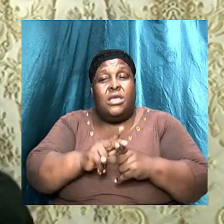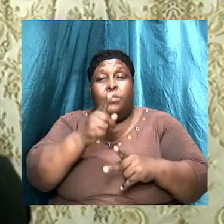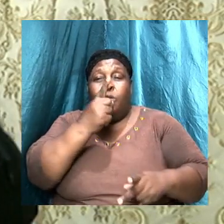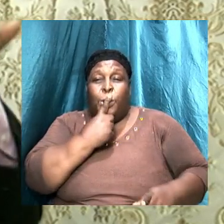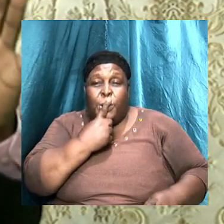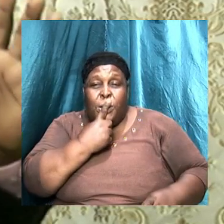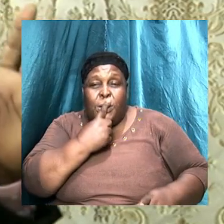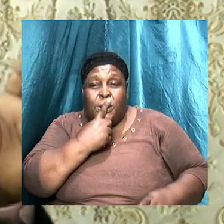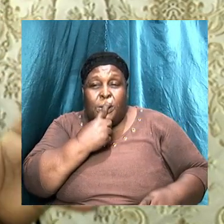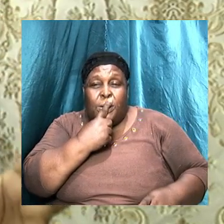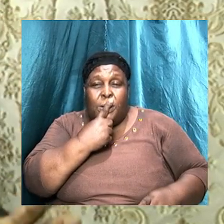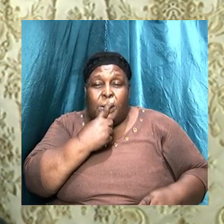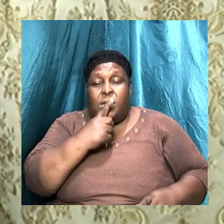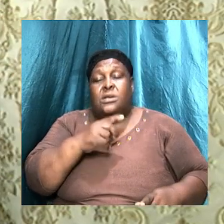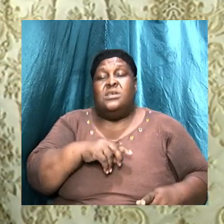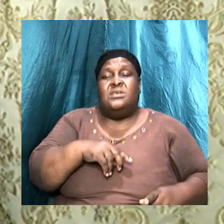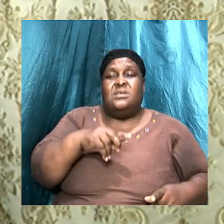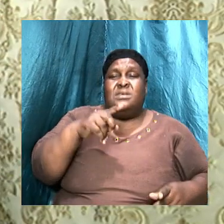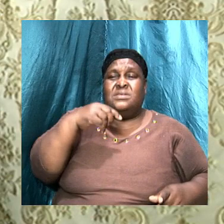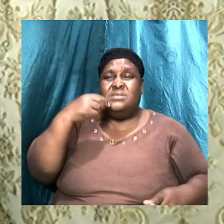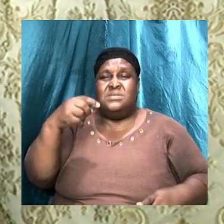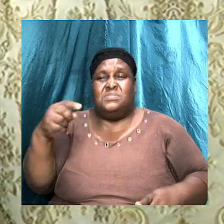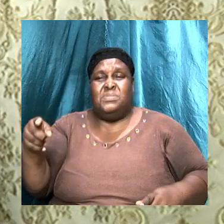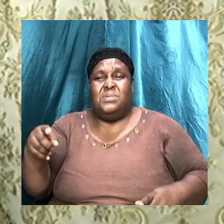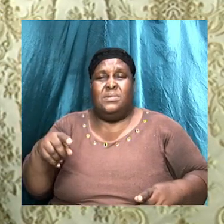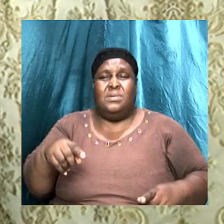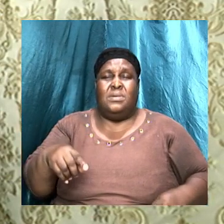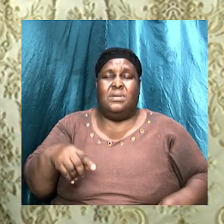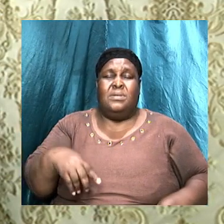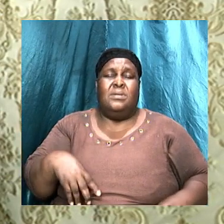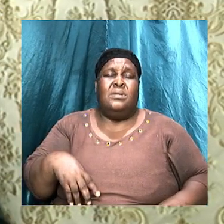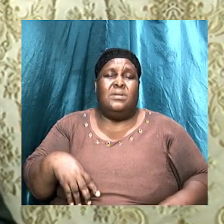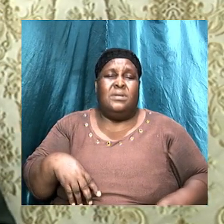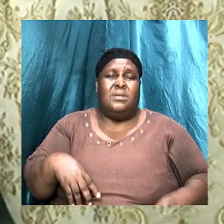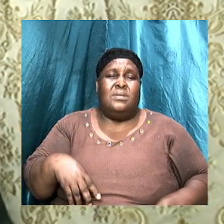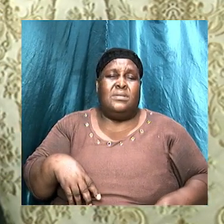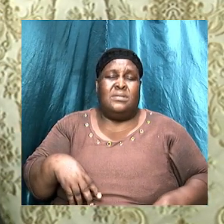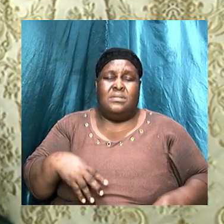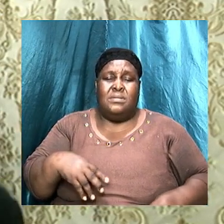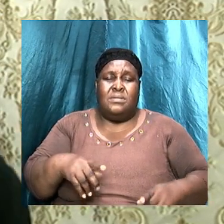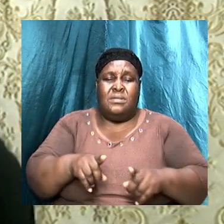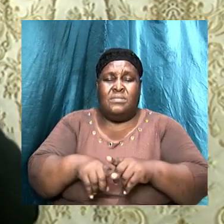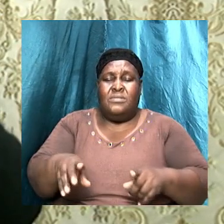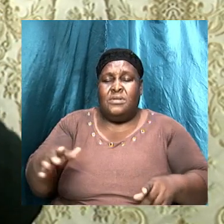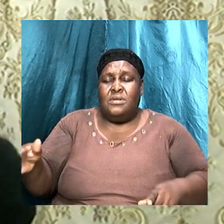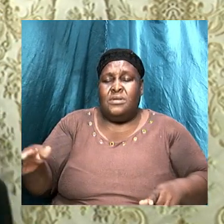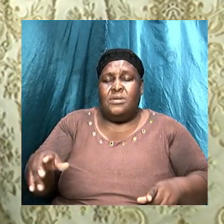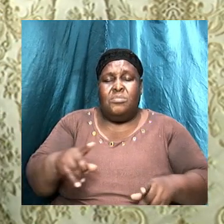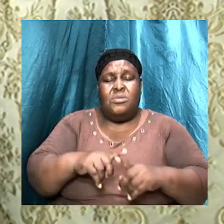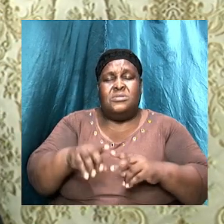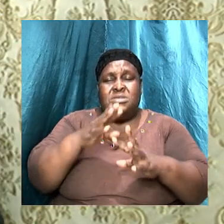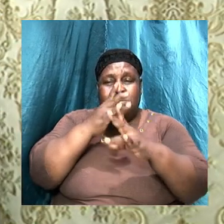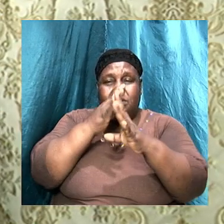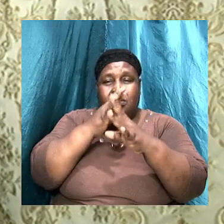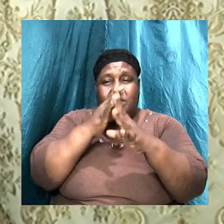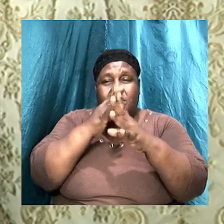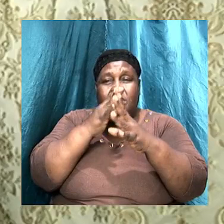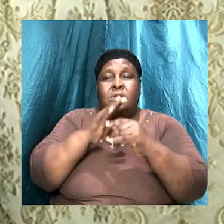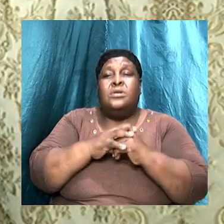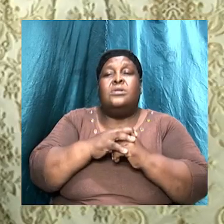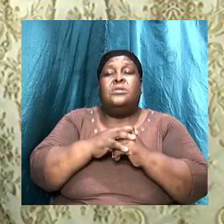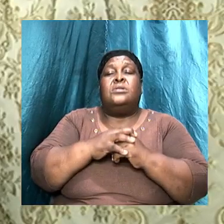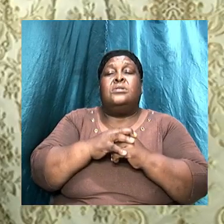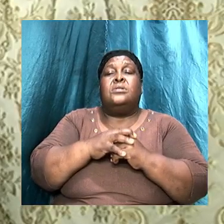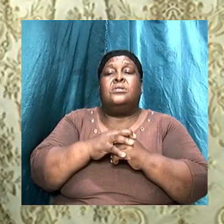and they talk all kind of things but let us look at the scripture speaking in tongues is a